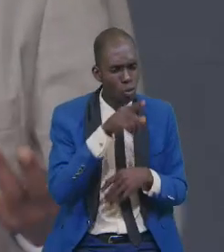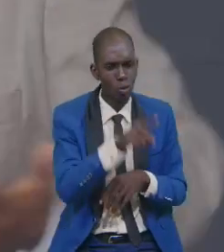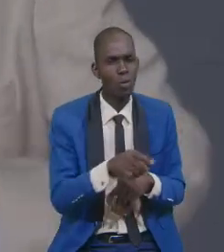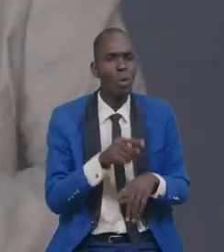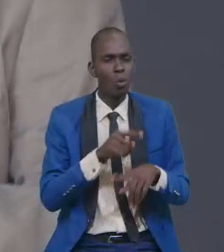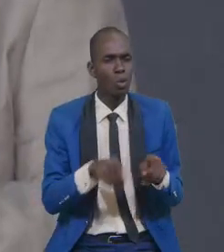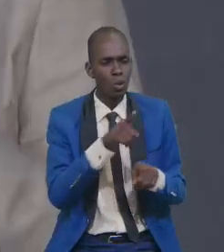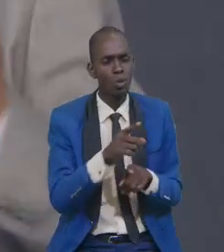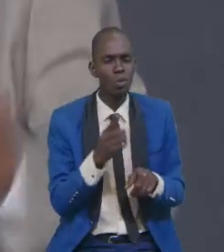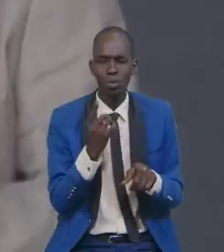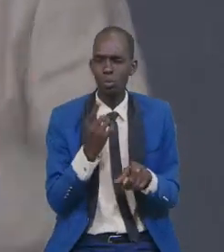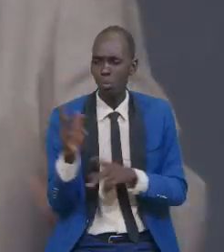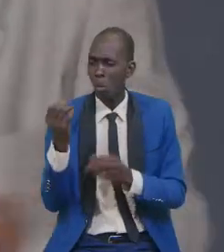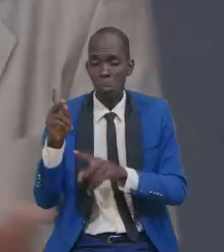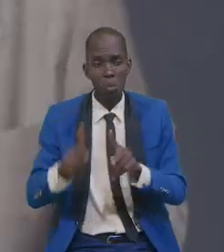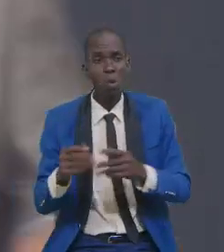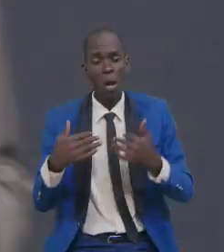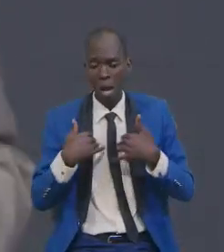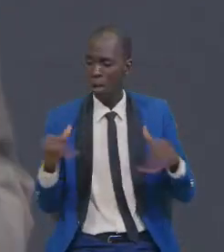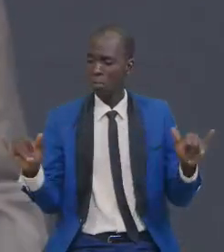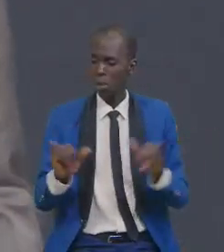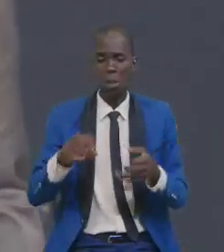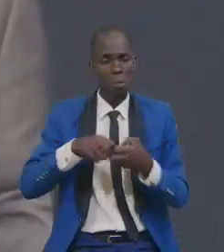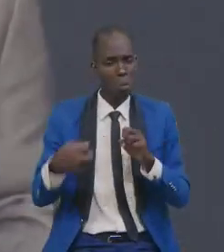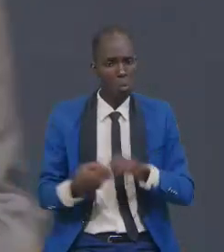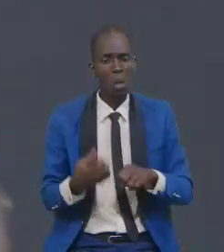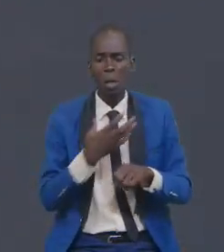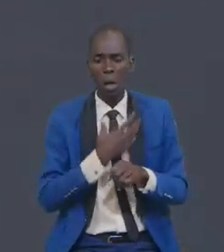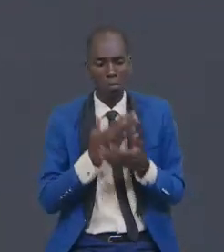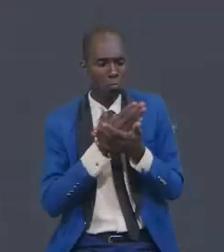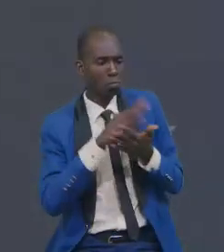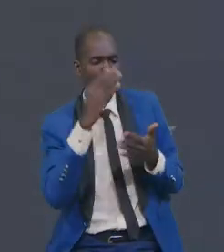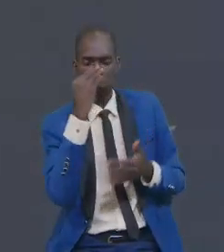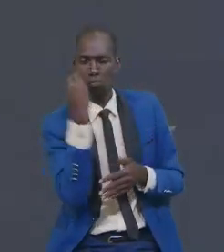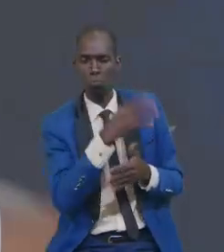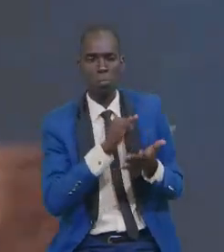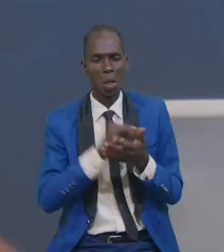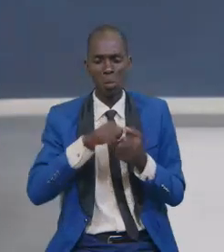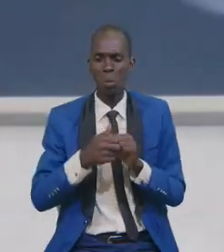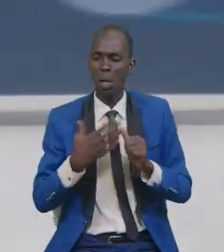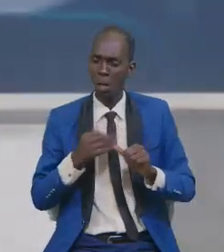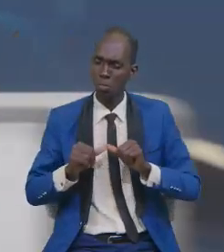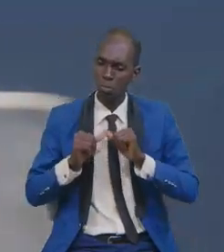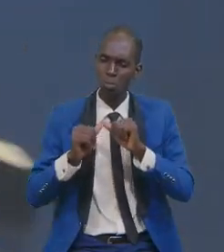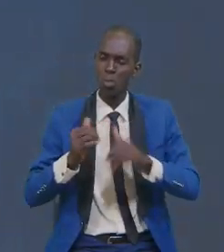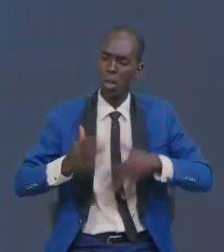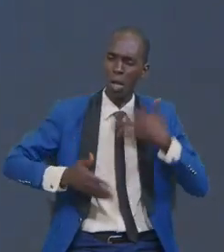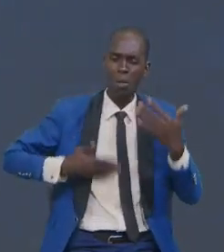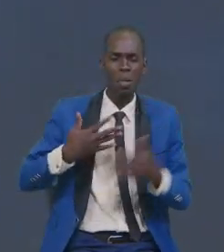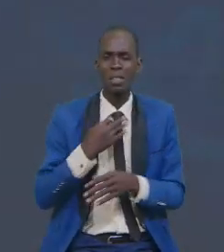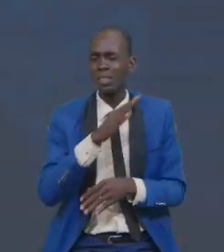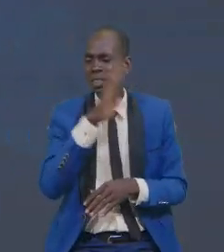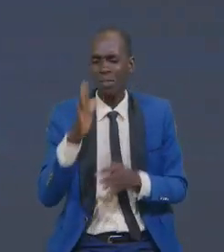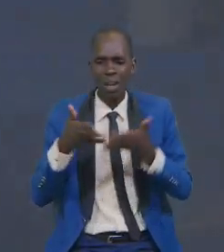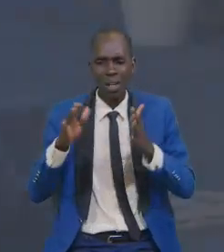their way and they're happy, they're joyful. They don't allow that small thing to make them think of death.